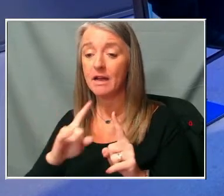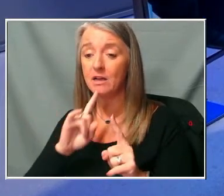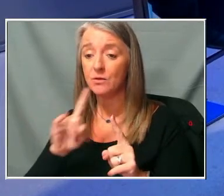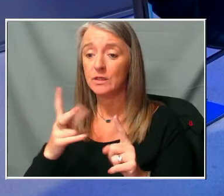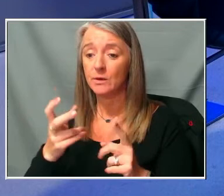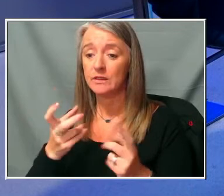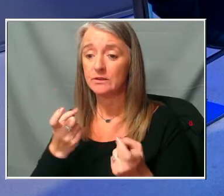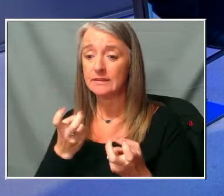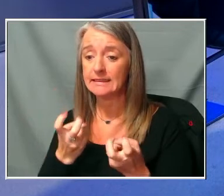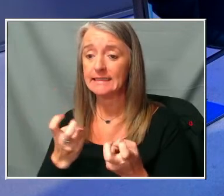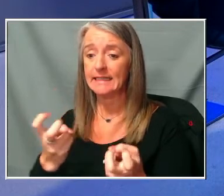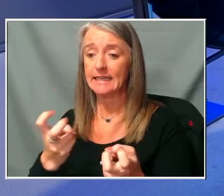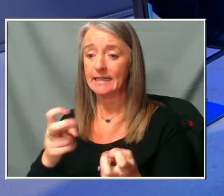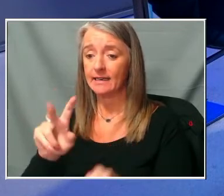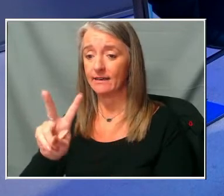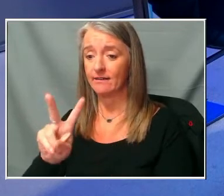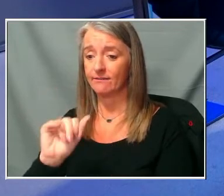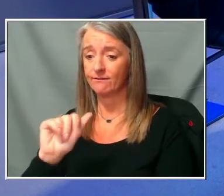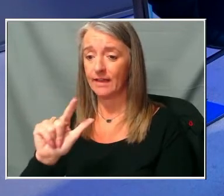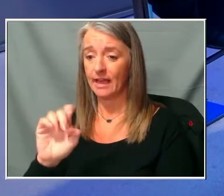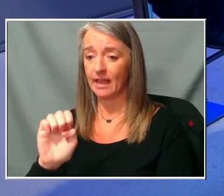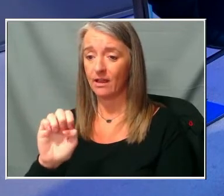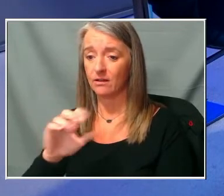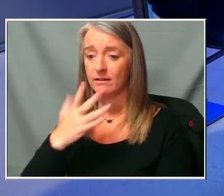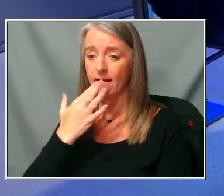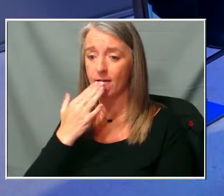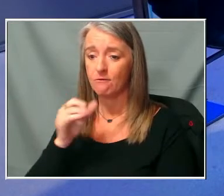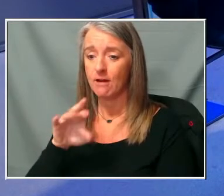Vail, Colorado. I was a big skier